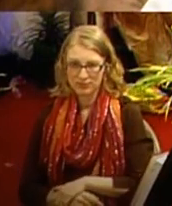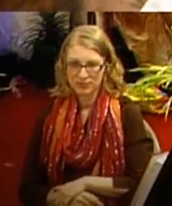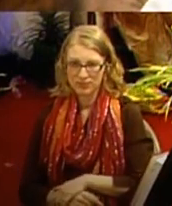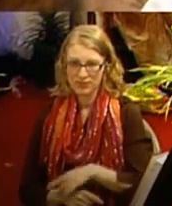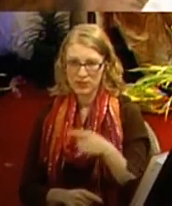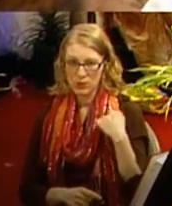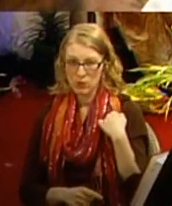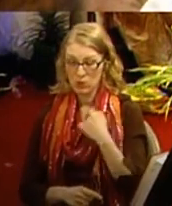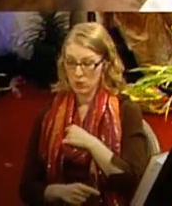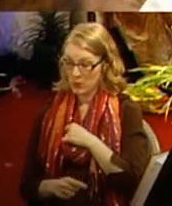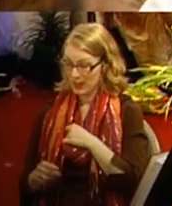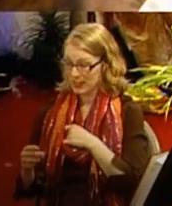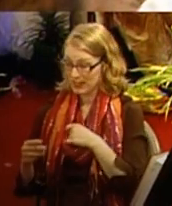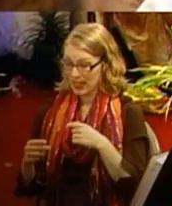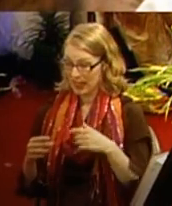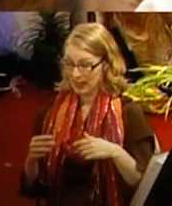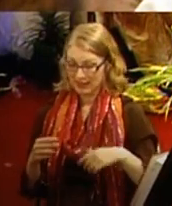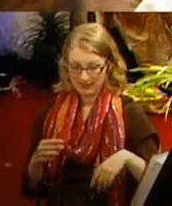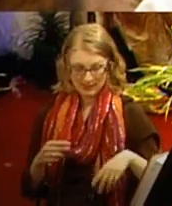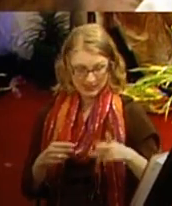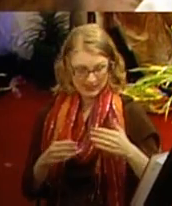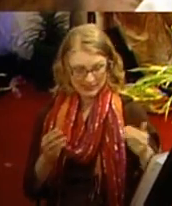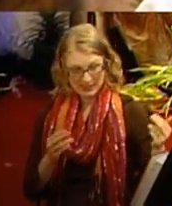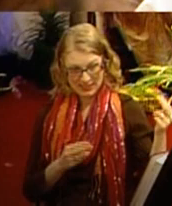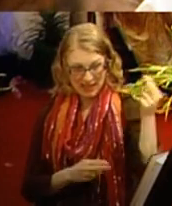We'll take the high road. They can take the low road.